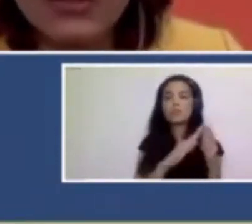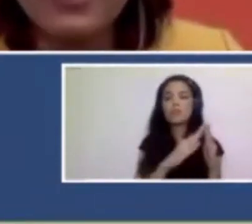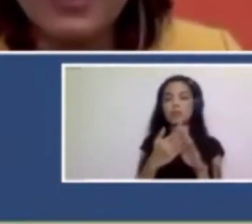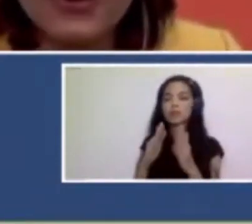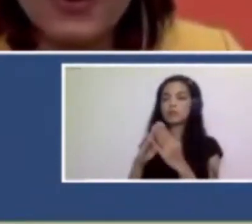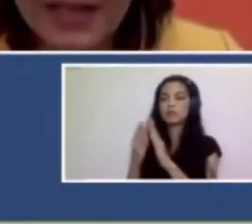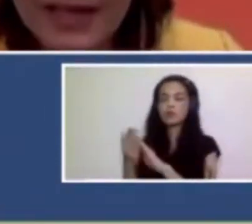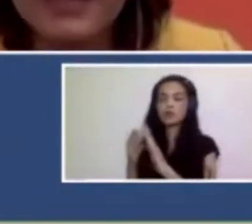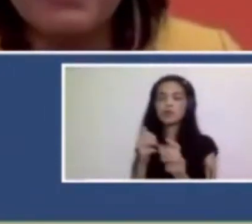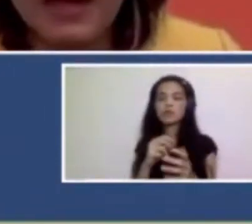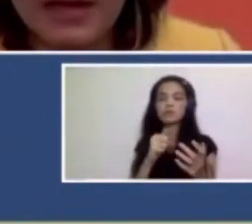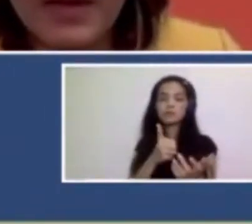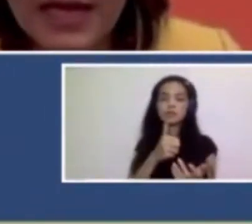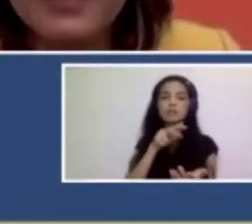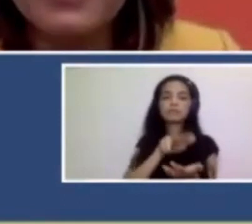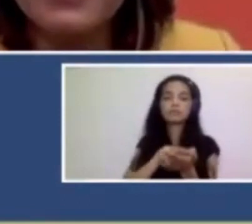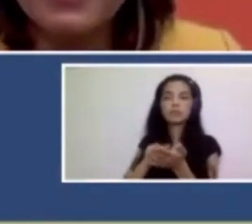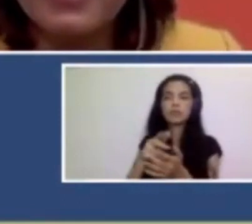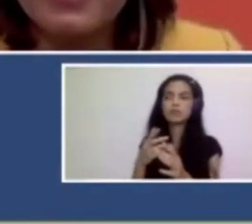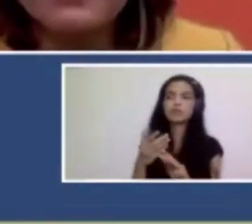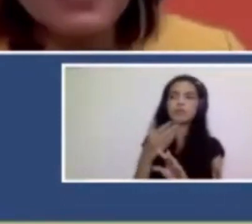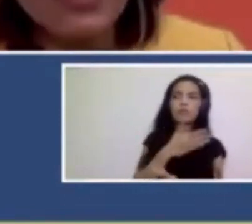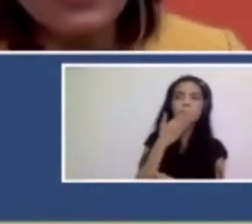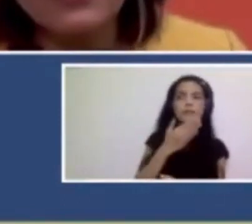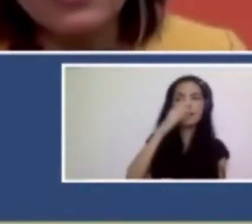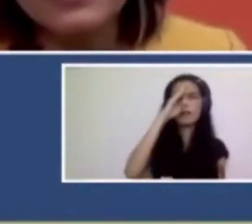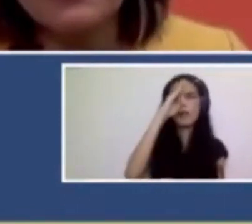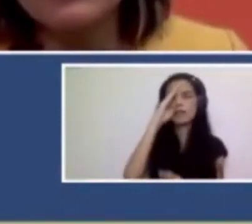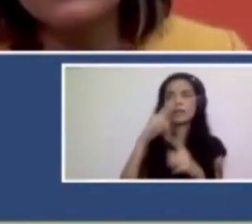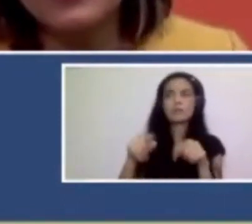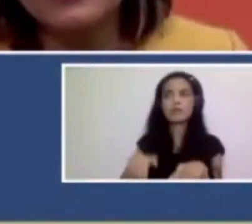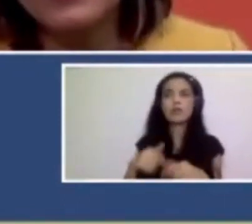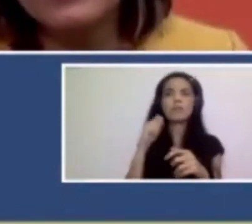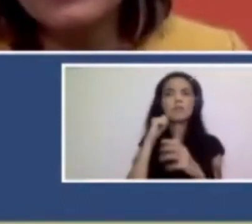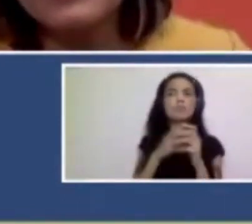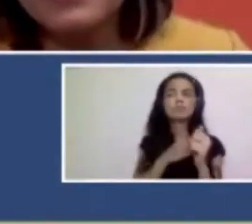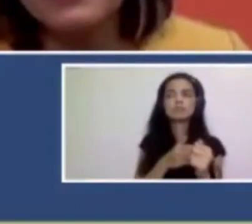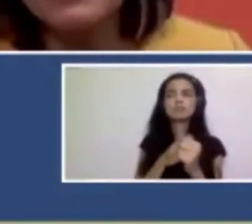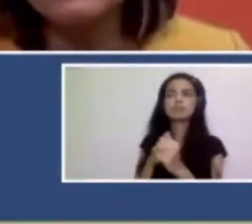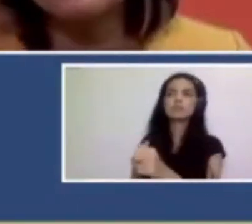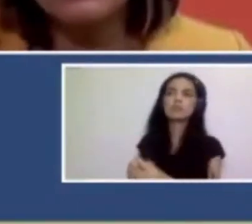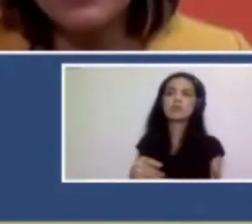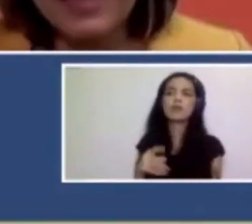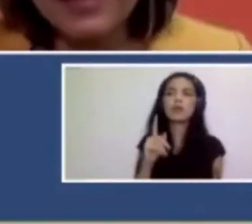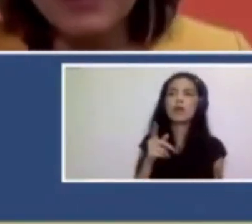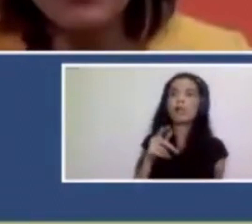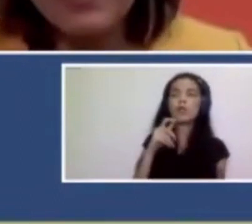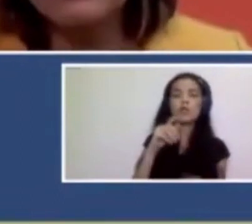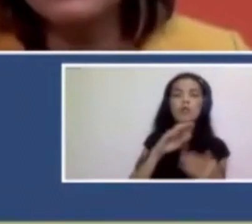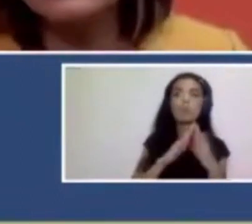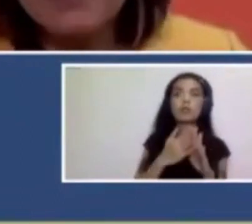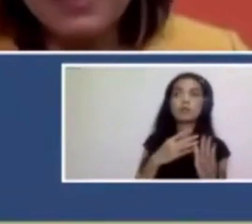are usually taken by men, is always a good example, because whenever they see that somebody else, a woman